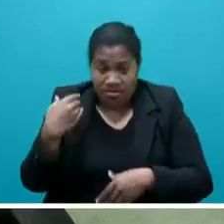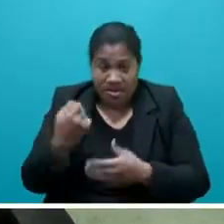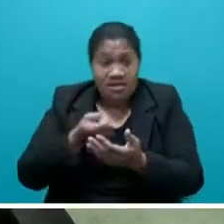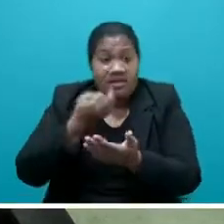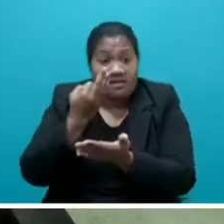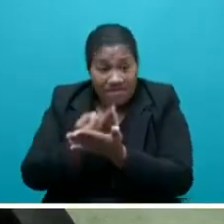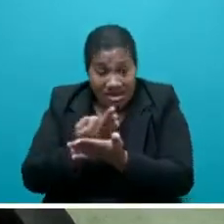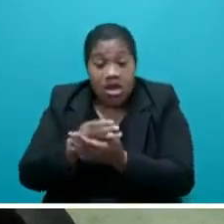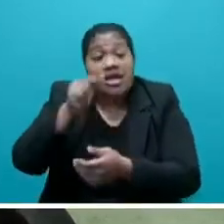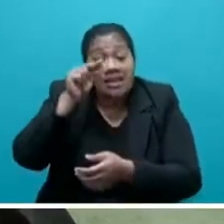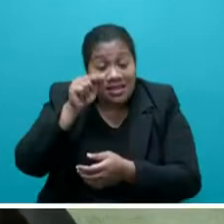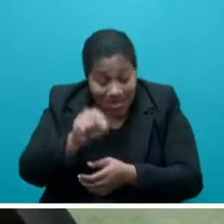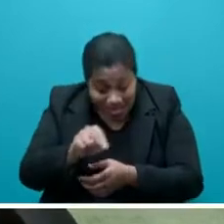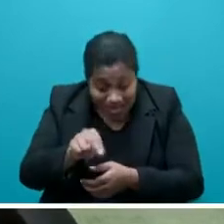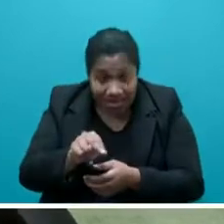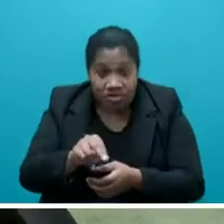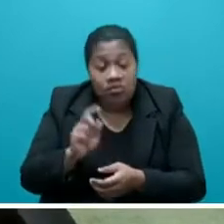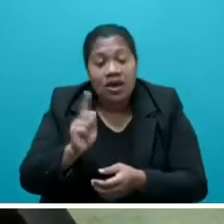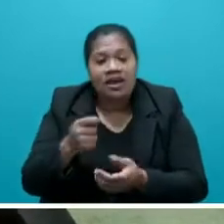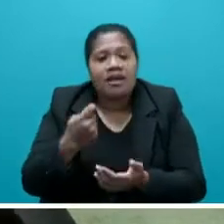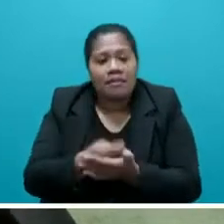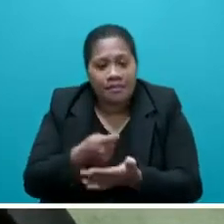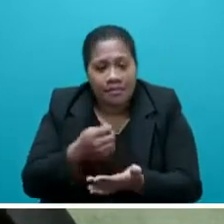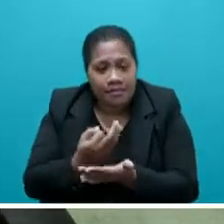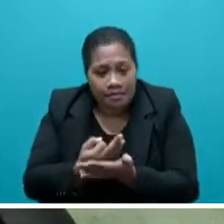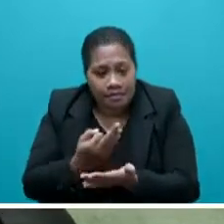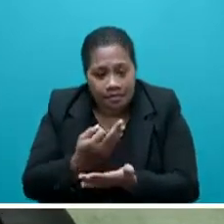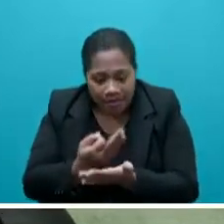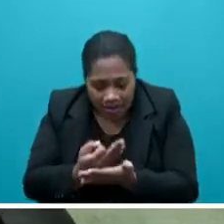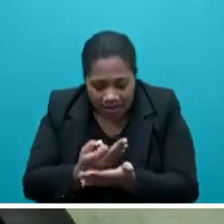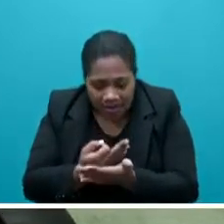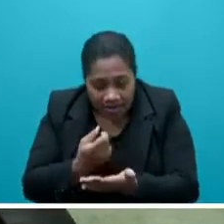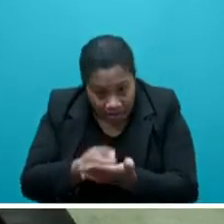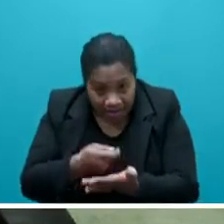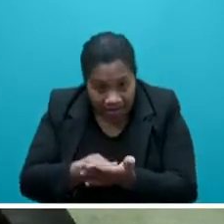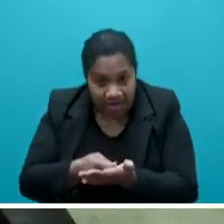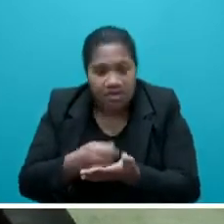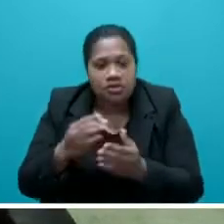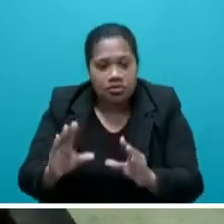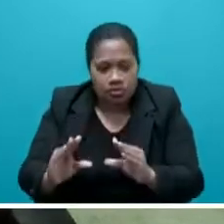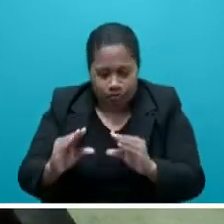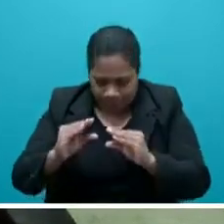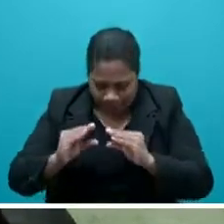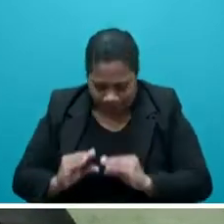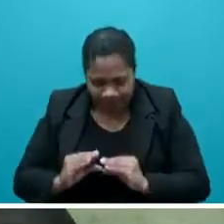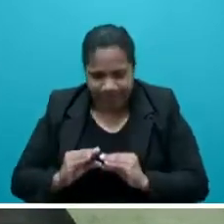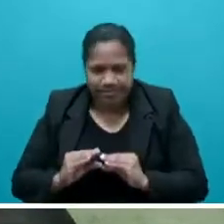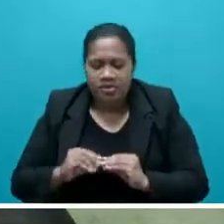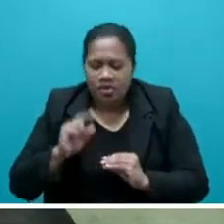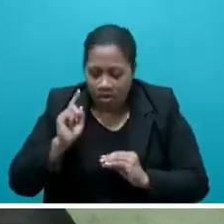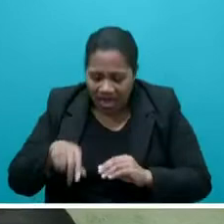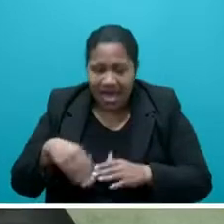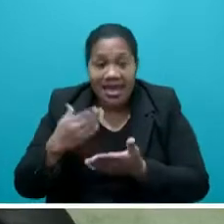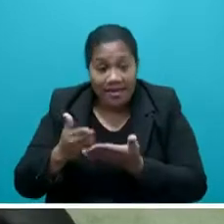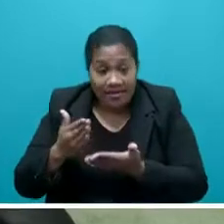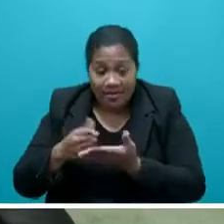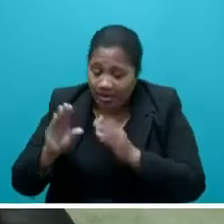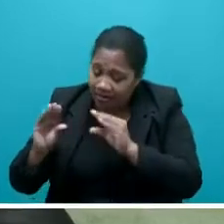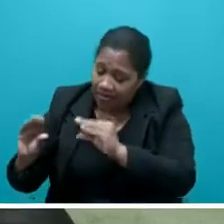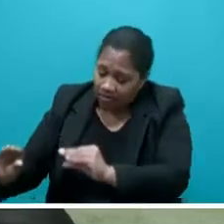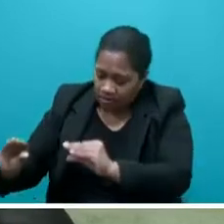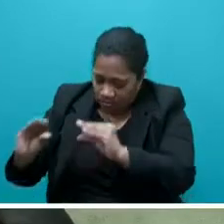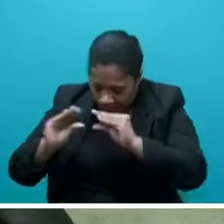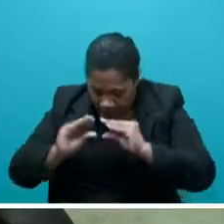money, need to invest money. So you find FNPF building buildings, they lend money, they buy